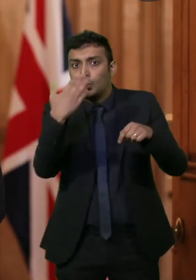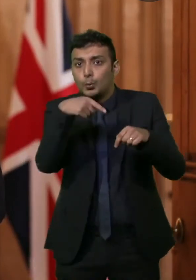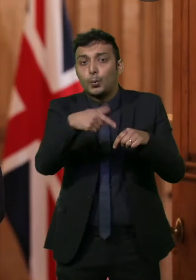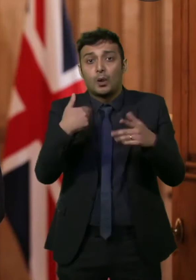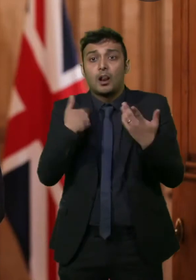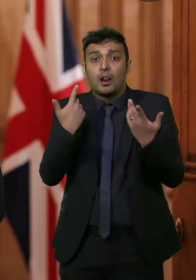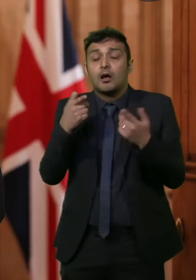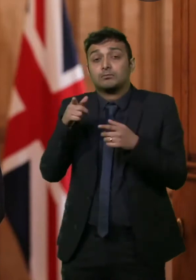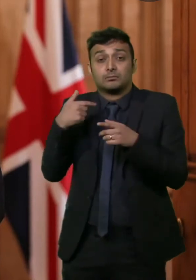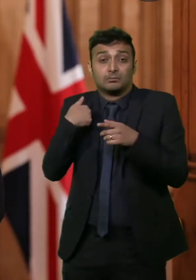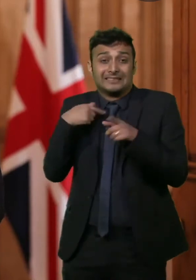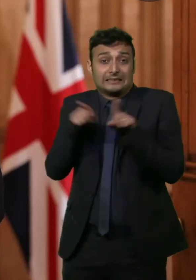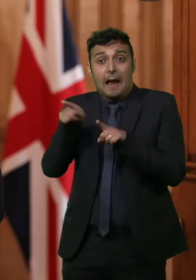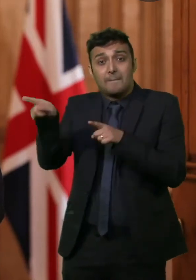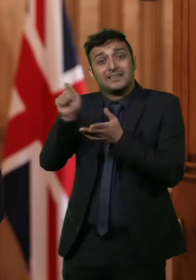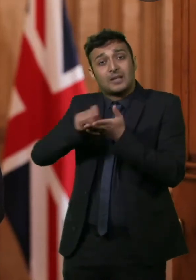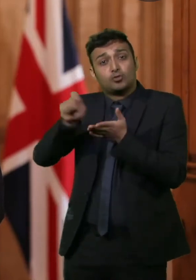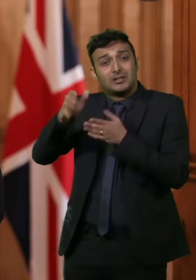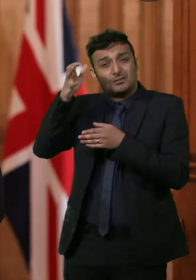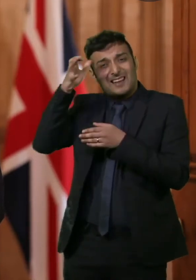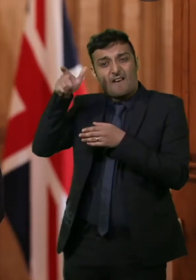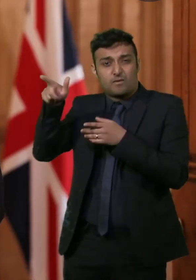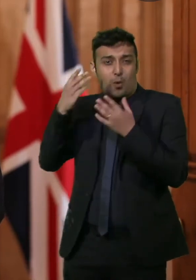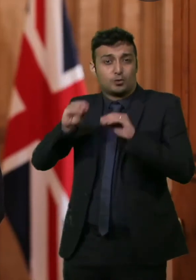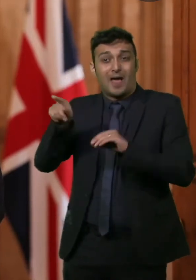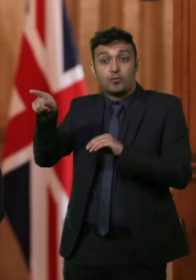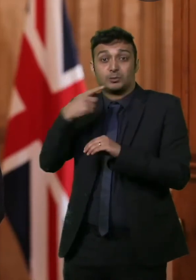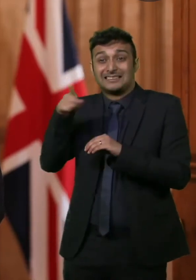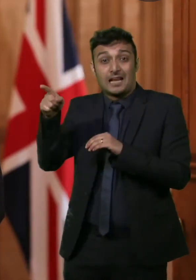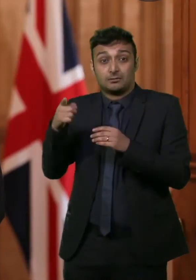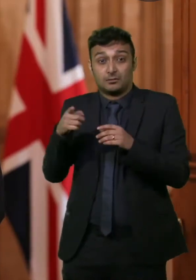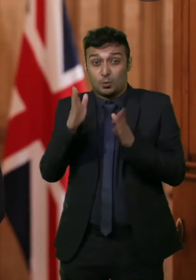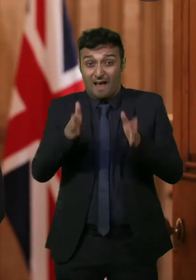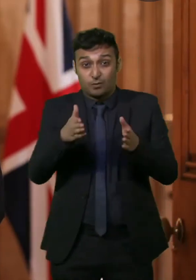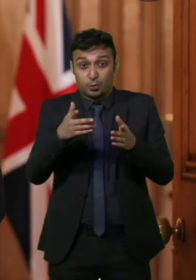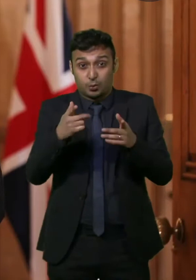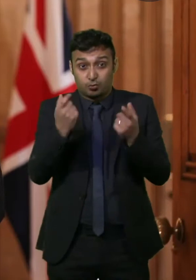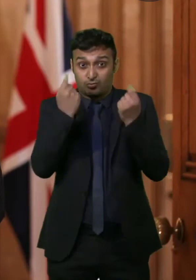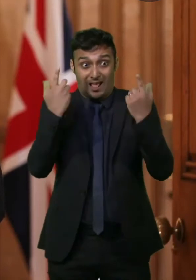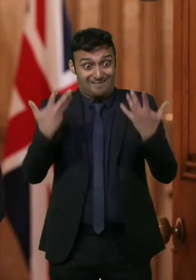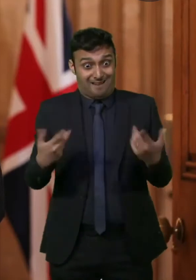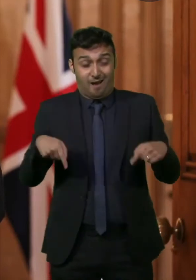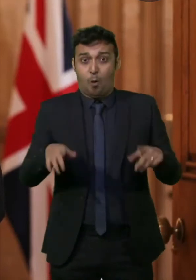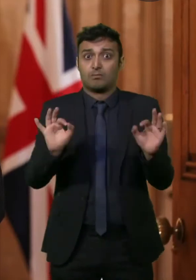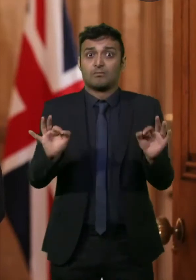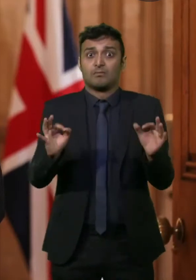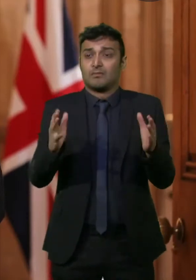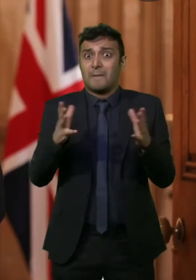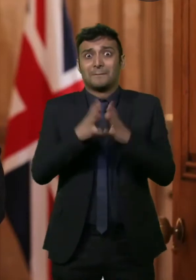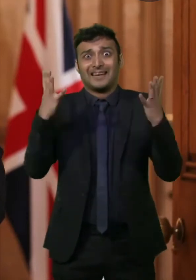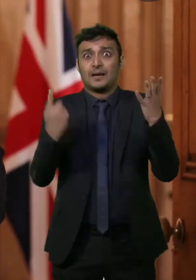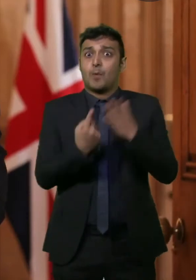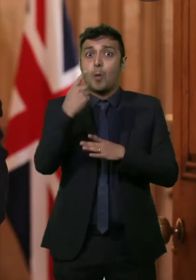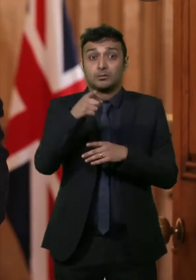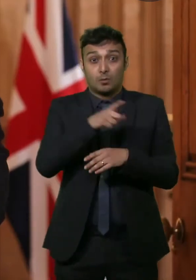is a huge moment. We have to recognise that parents up and down the country, teachers who have been coping with absolutely exceptional